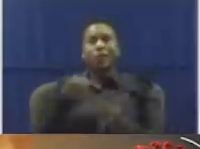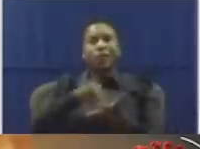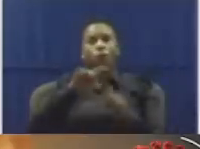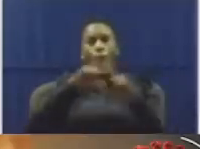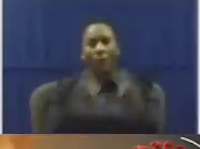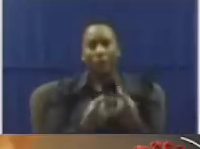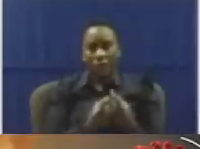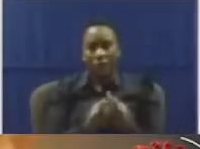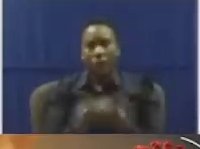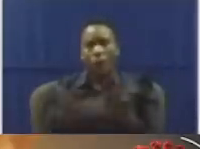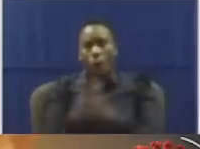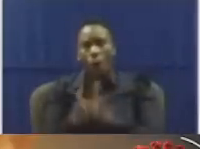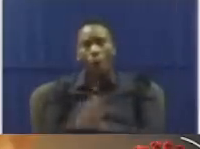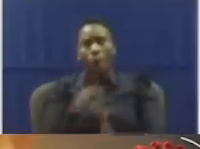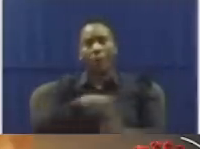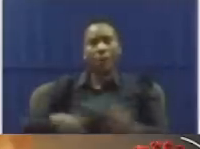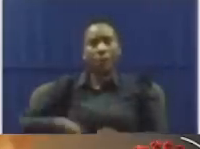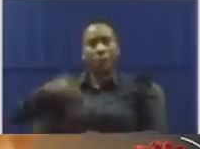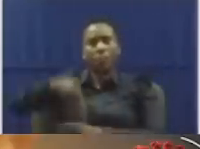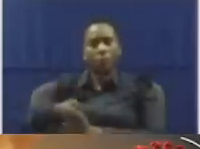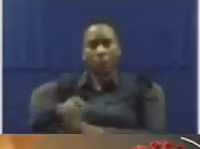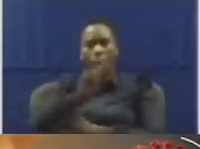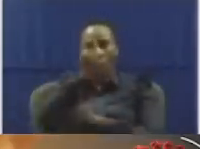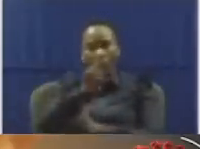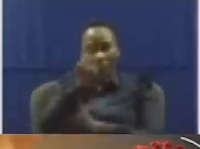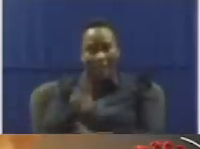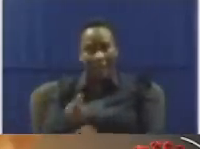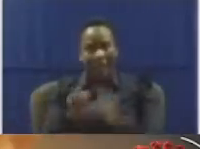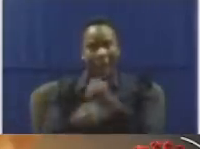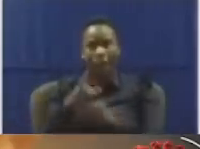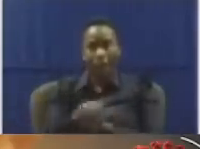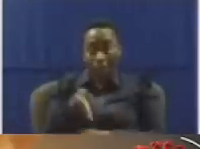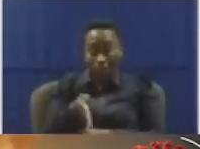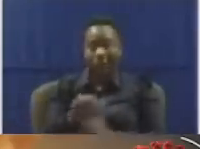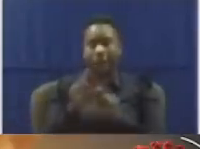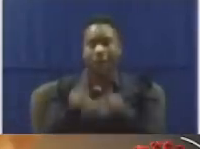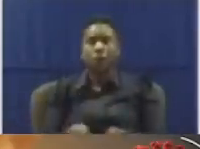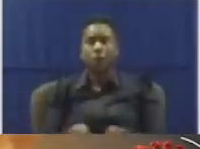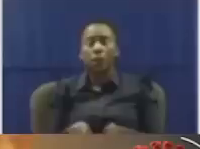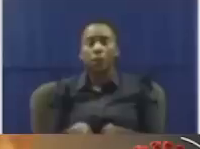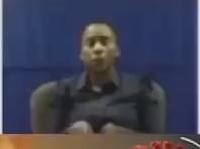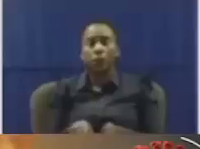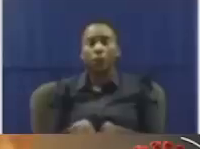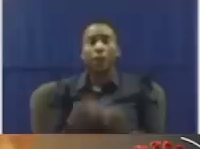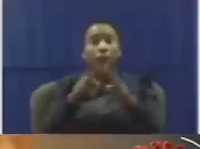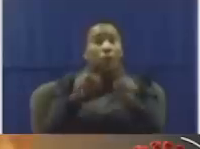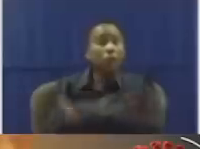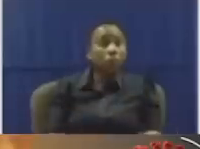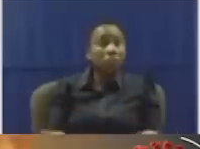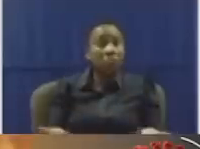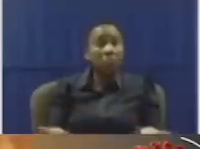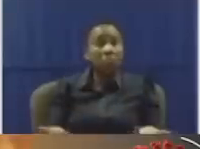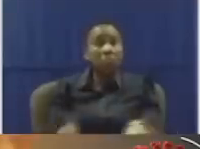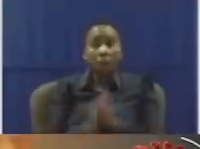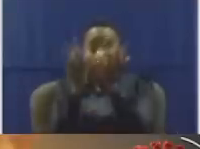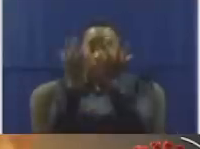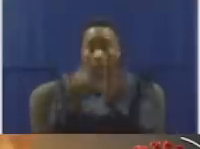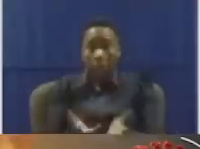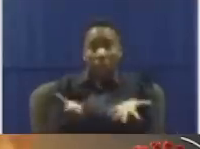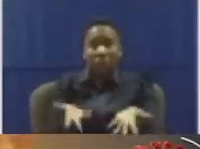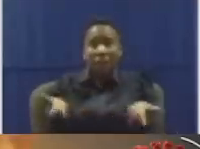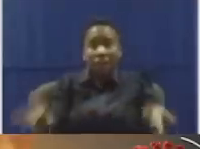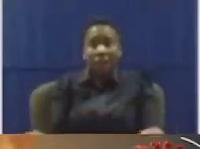was attending the question session which should have taken place this term. But this budget is it, and